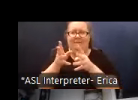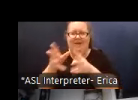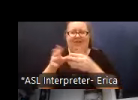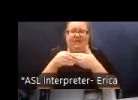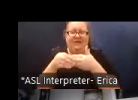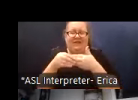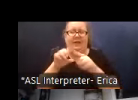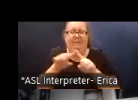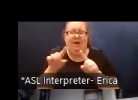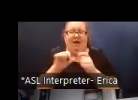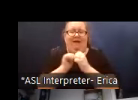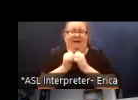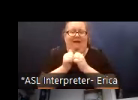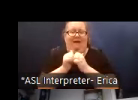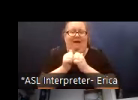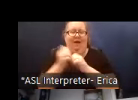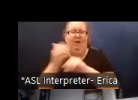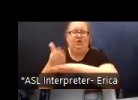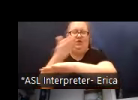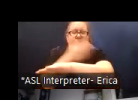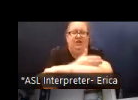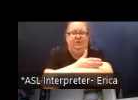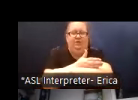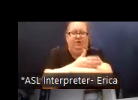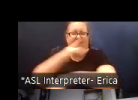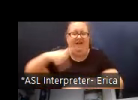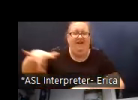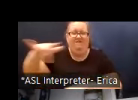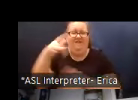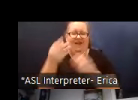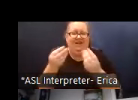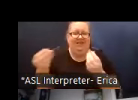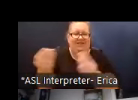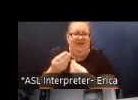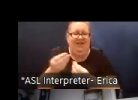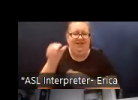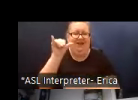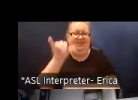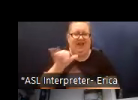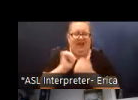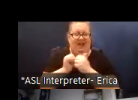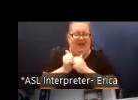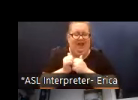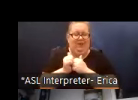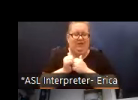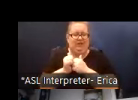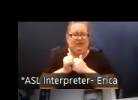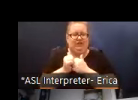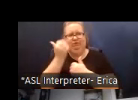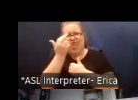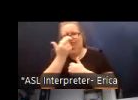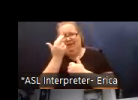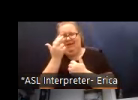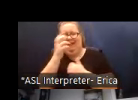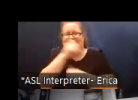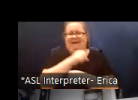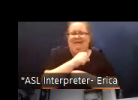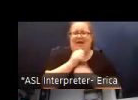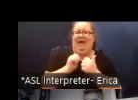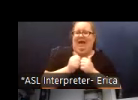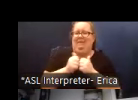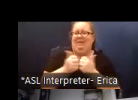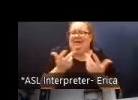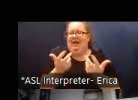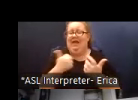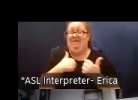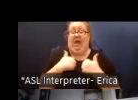like, how would you just improve vacant land like that, and how would you practically, I guess, or let's say hypothetically I owned